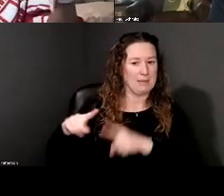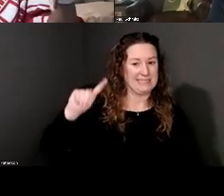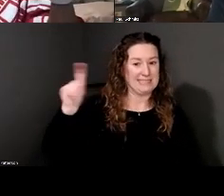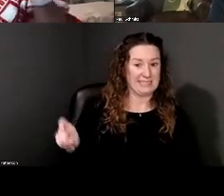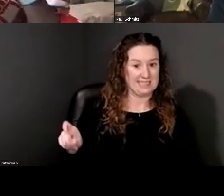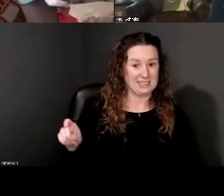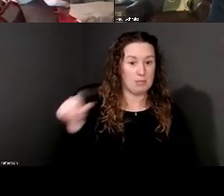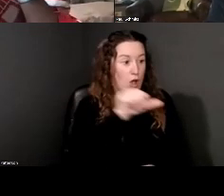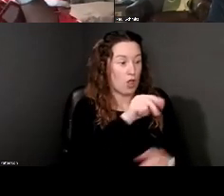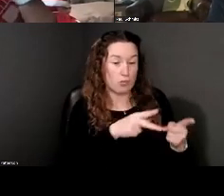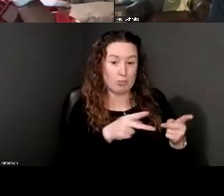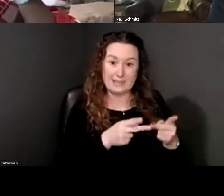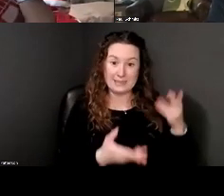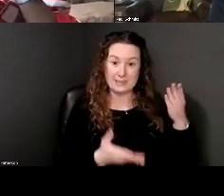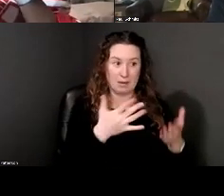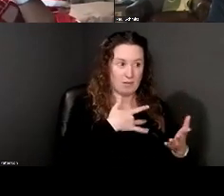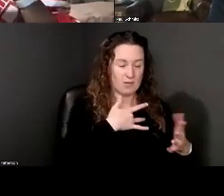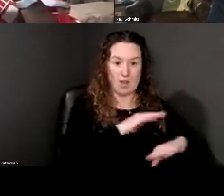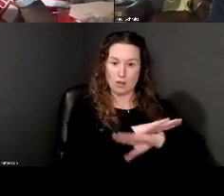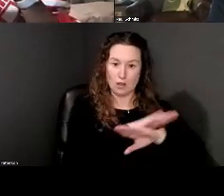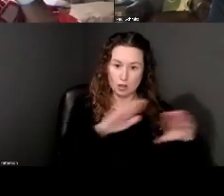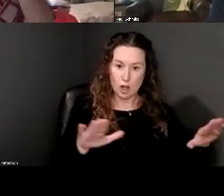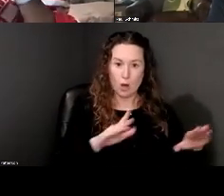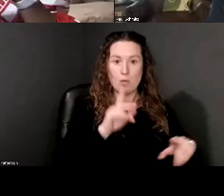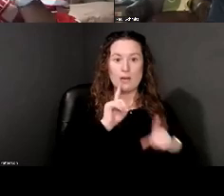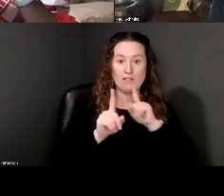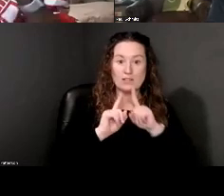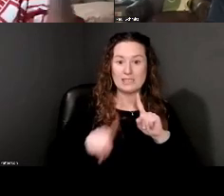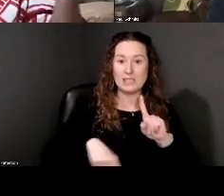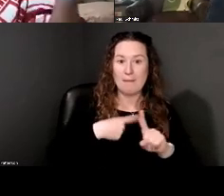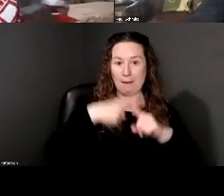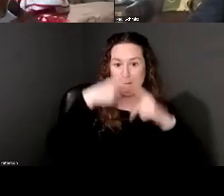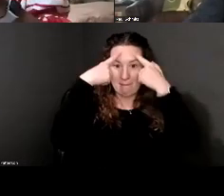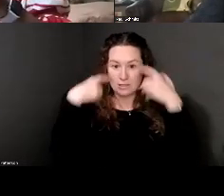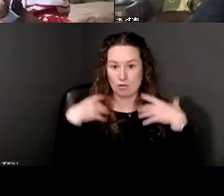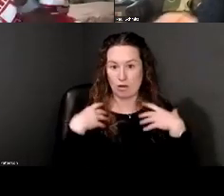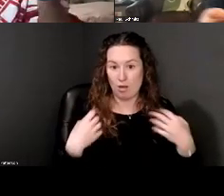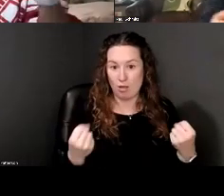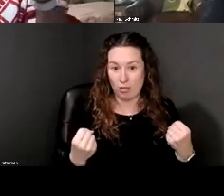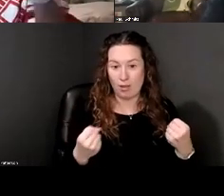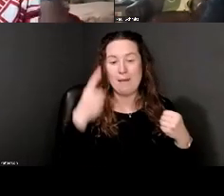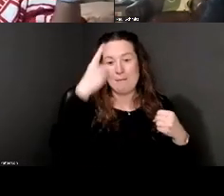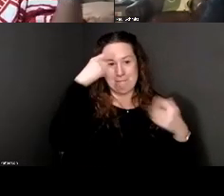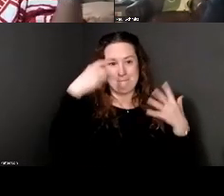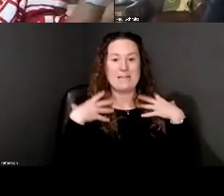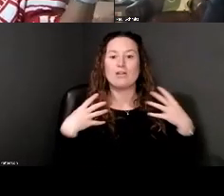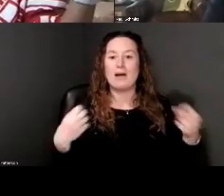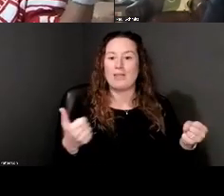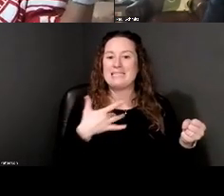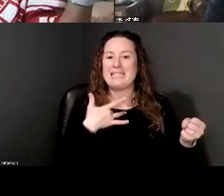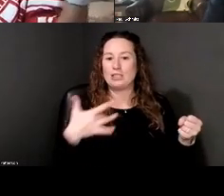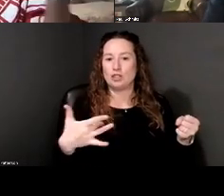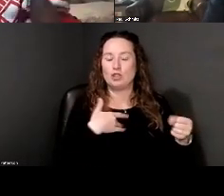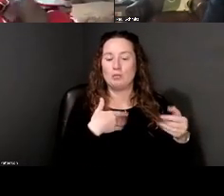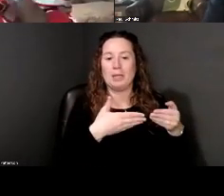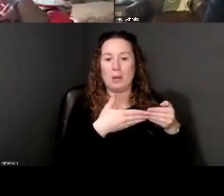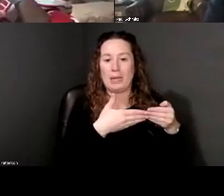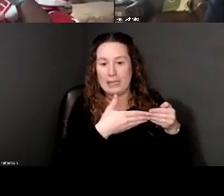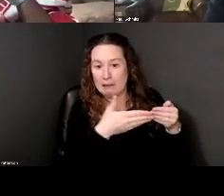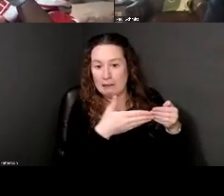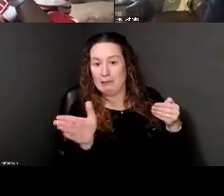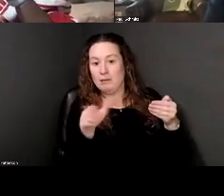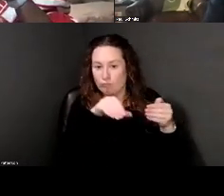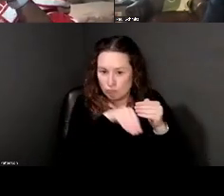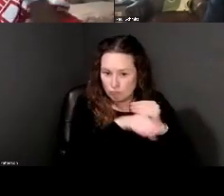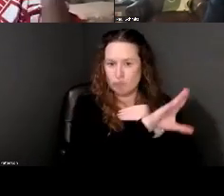a non-starter, the conversation is about mental health. And mental health is a way in to being able to do this work more broadly.